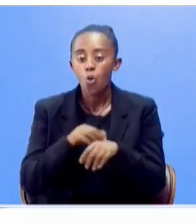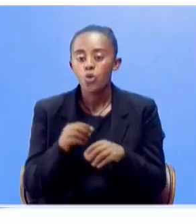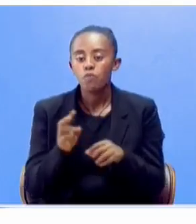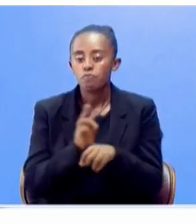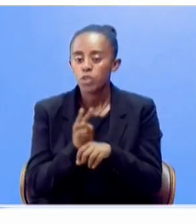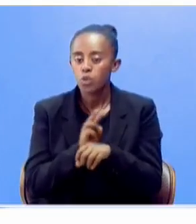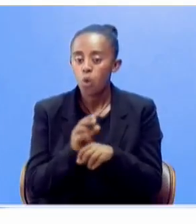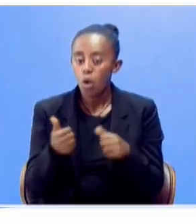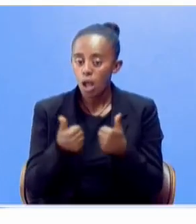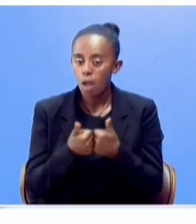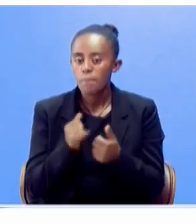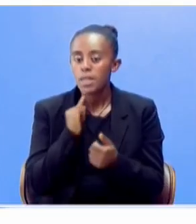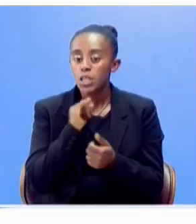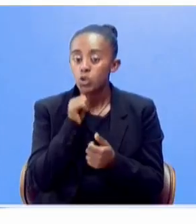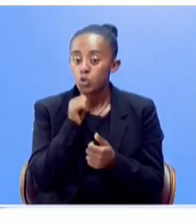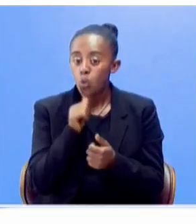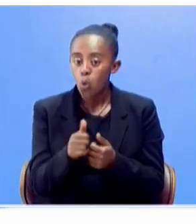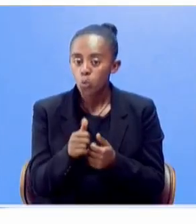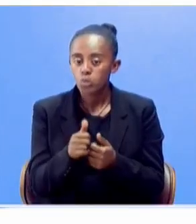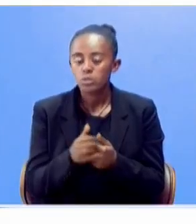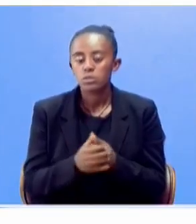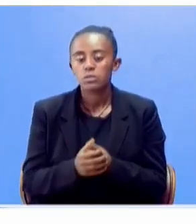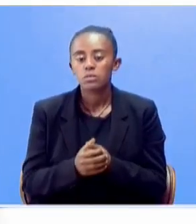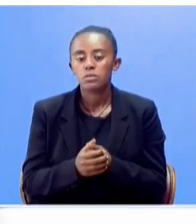is not